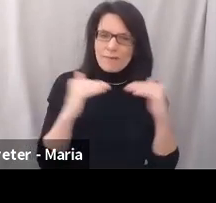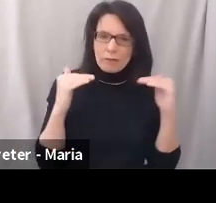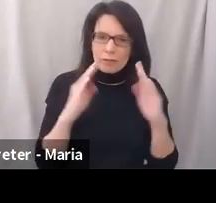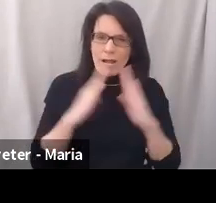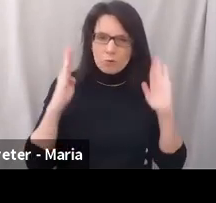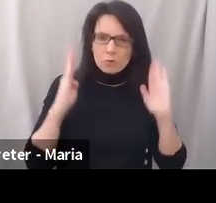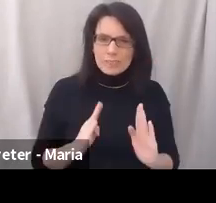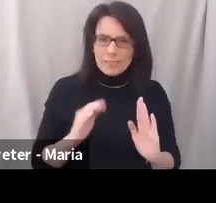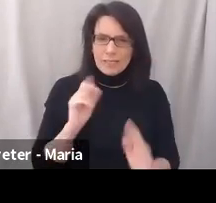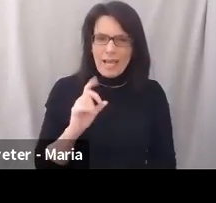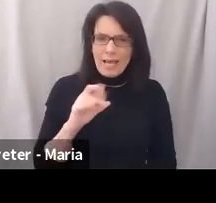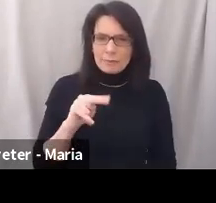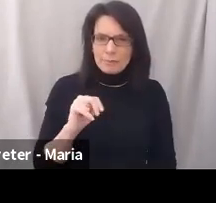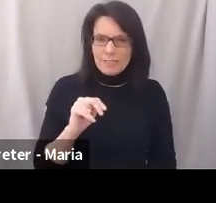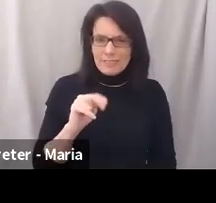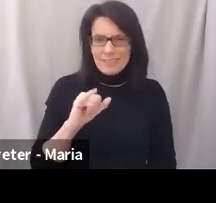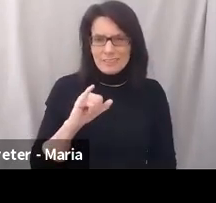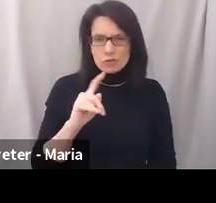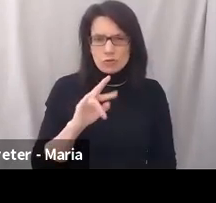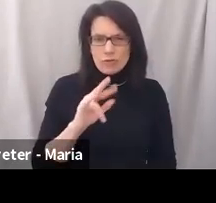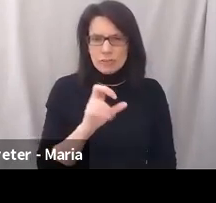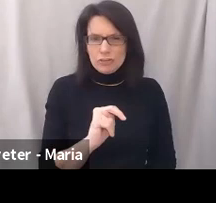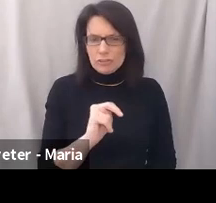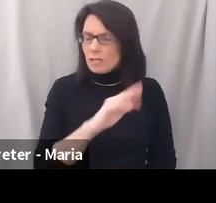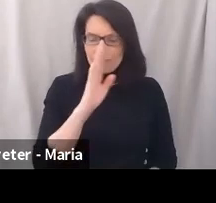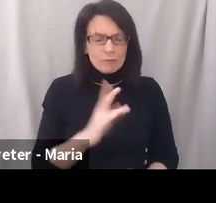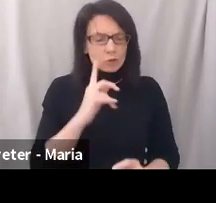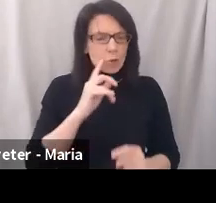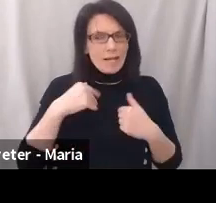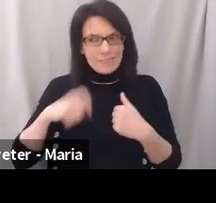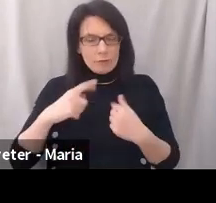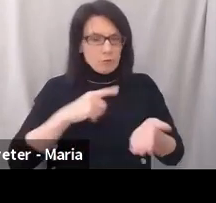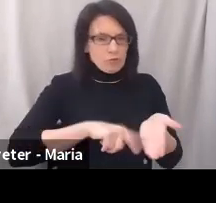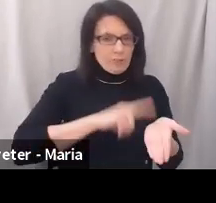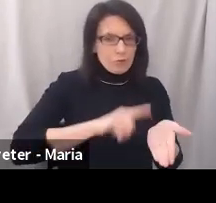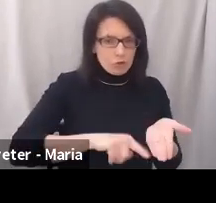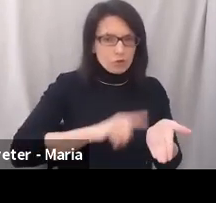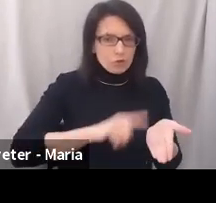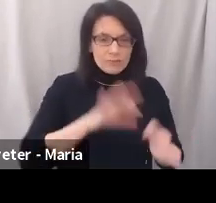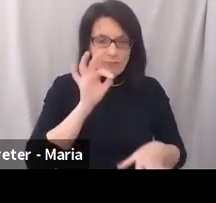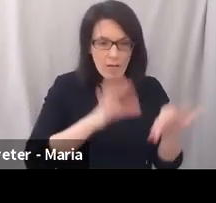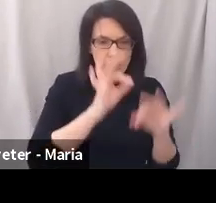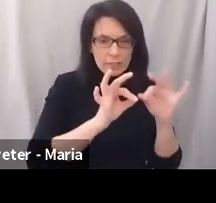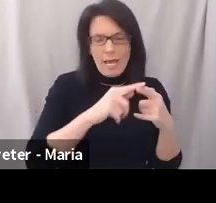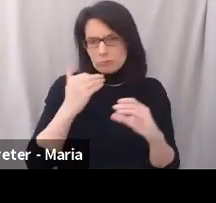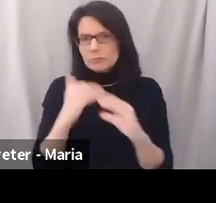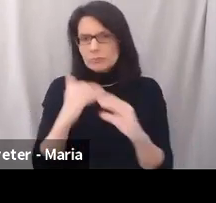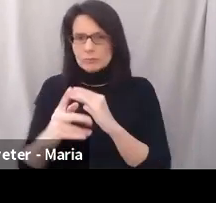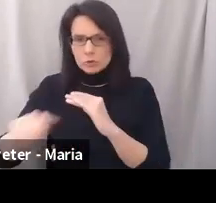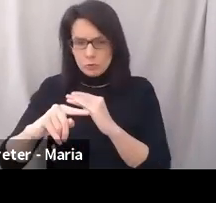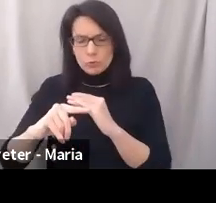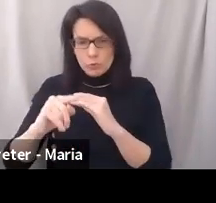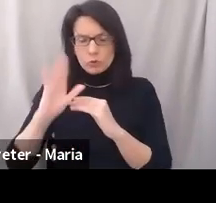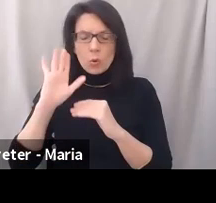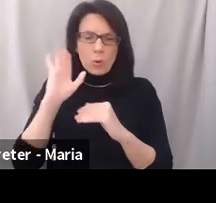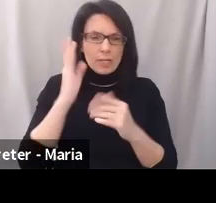everyone else on this webinar or my colleague, but I need to do some research on that and just provide more detailed information or